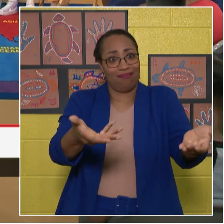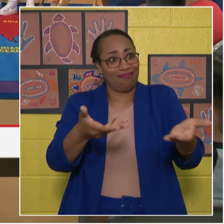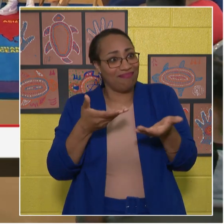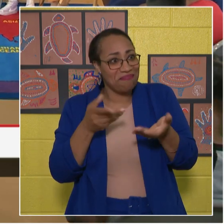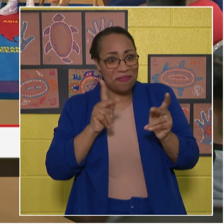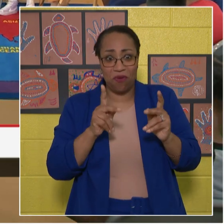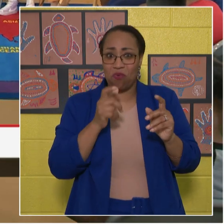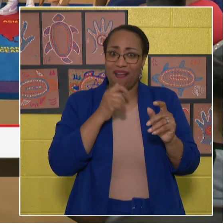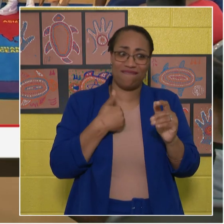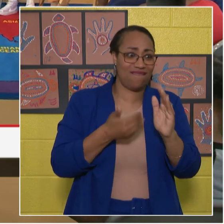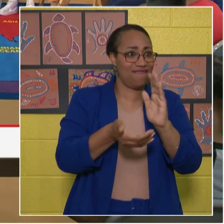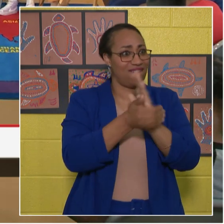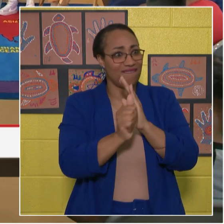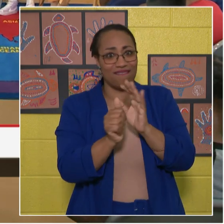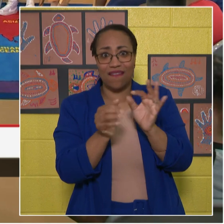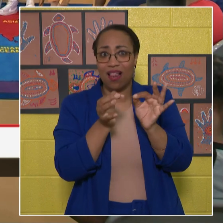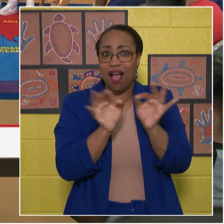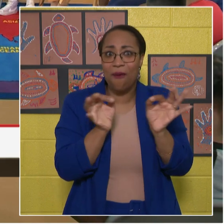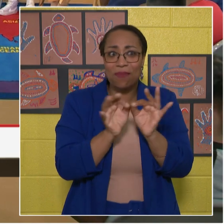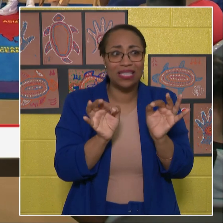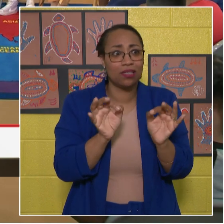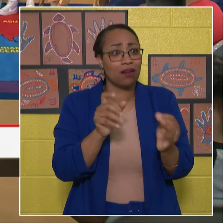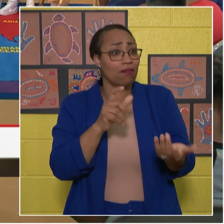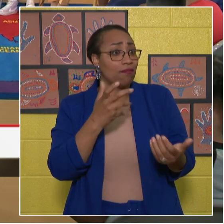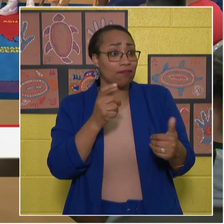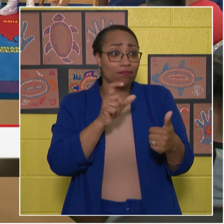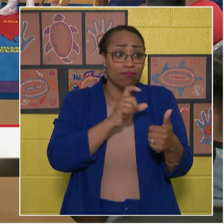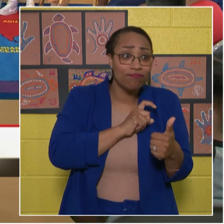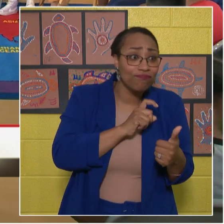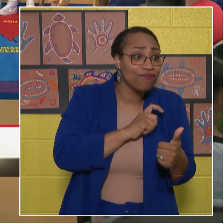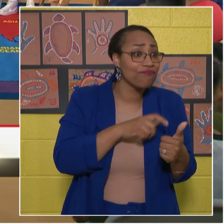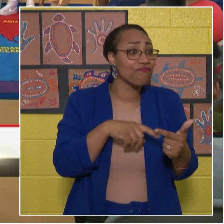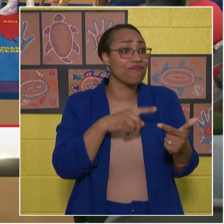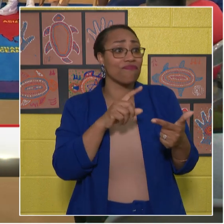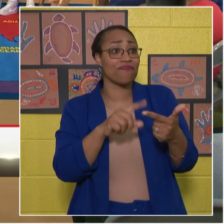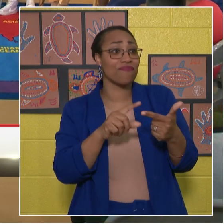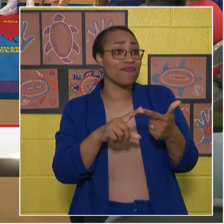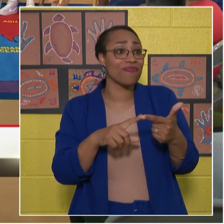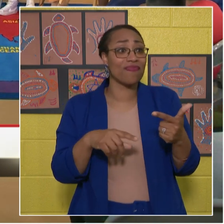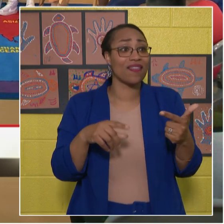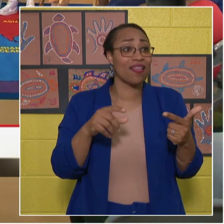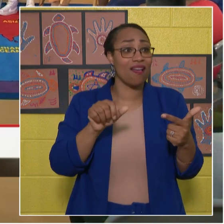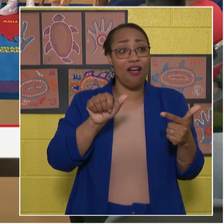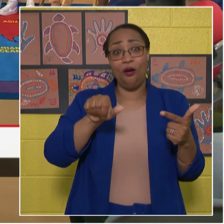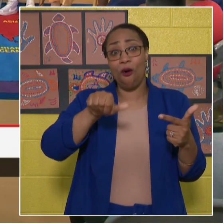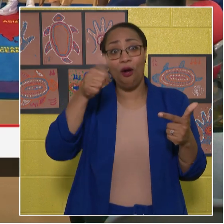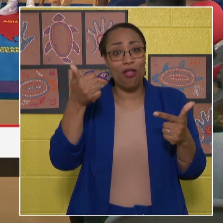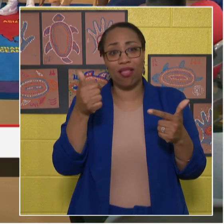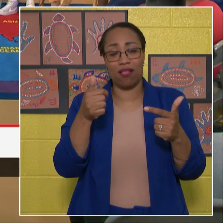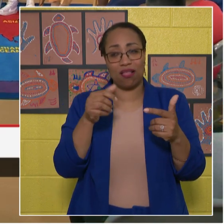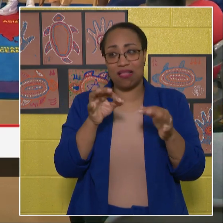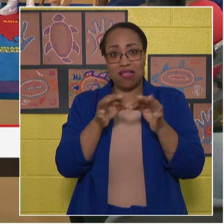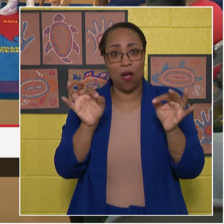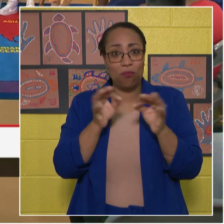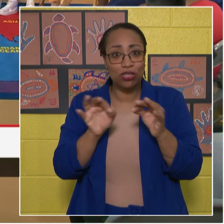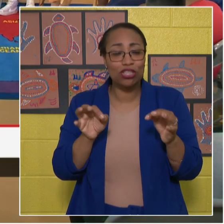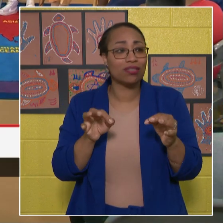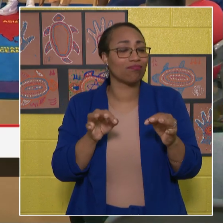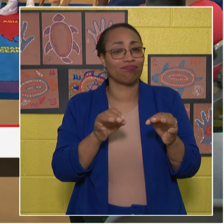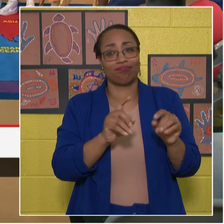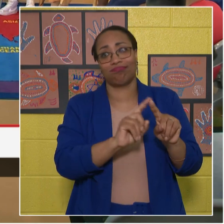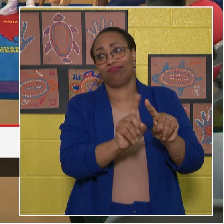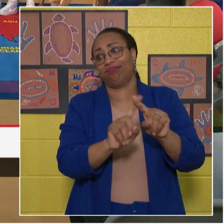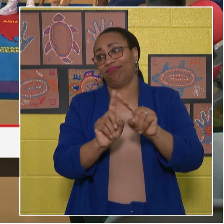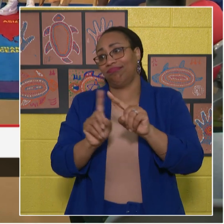languages, especially Spanish, Amharic, and other languages that are commonly spoken in Washington, D.C. So